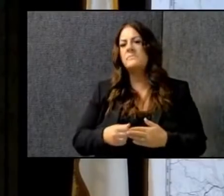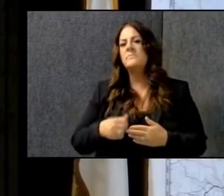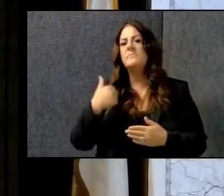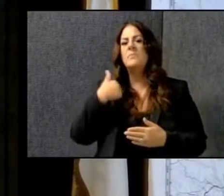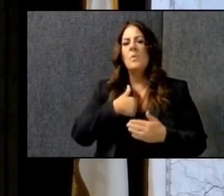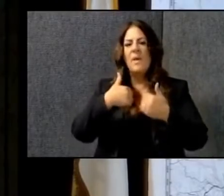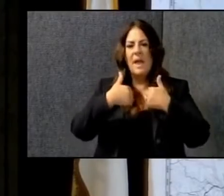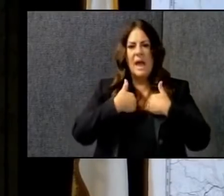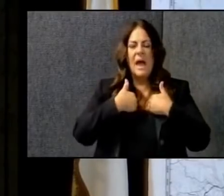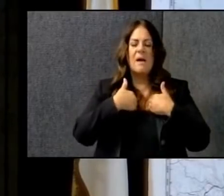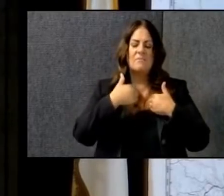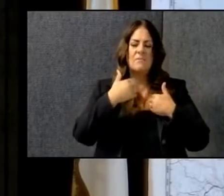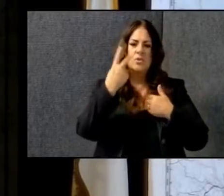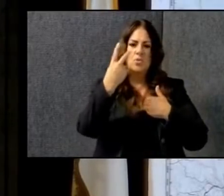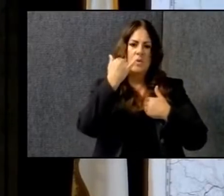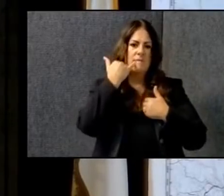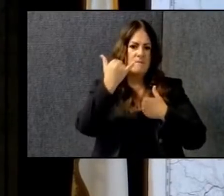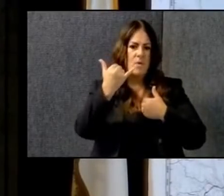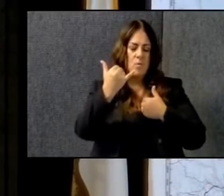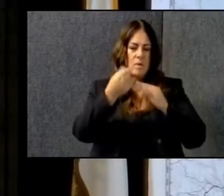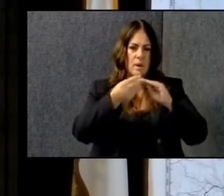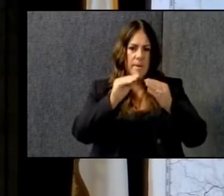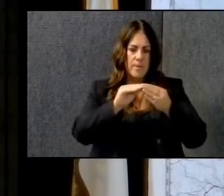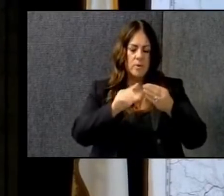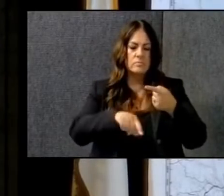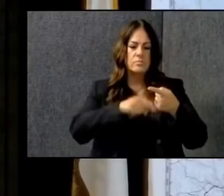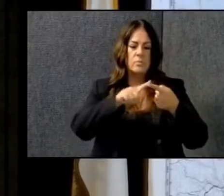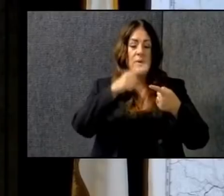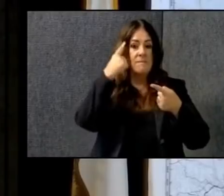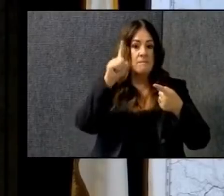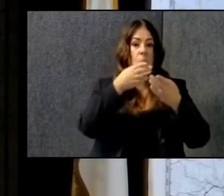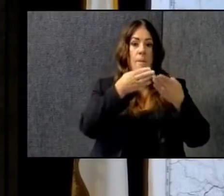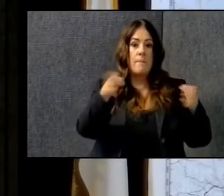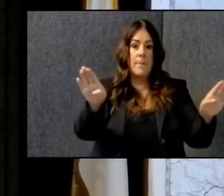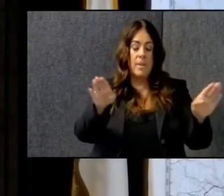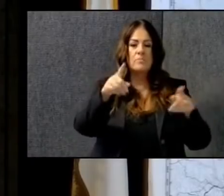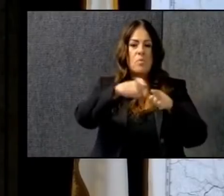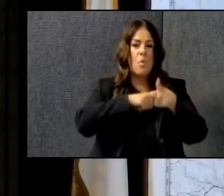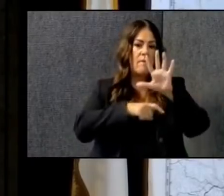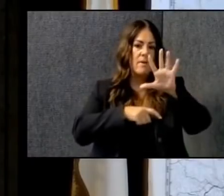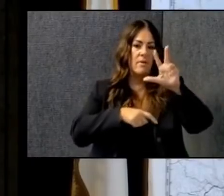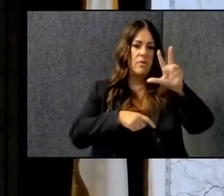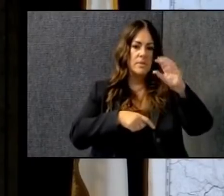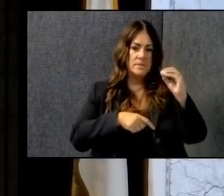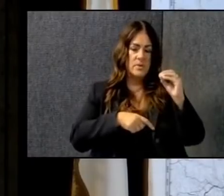information phone lines, one for the public, one for the media. The public can call